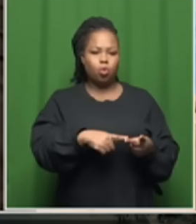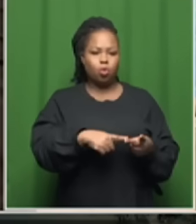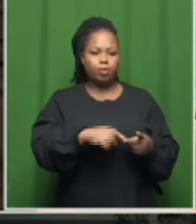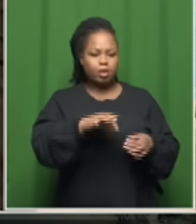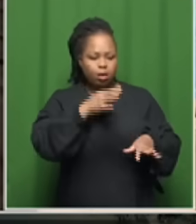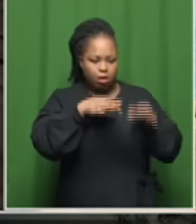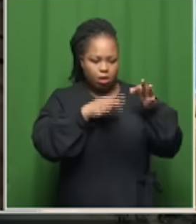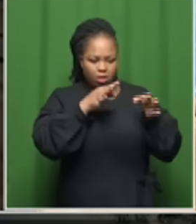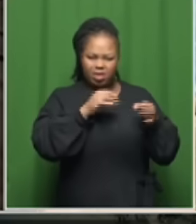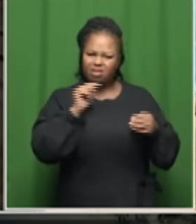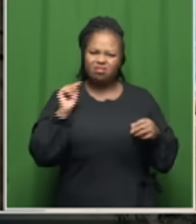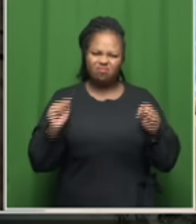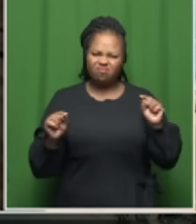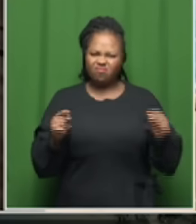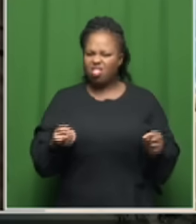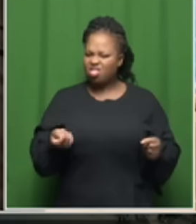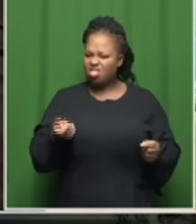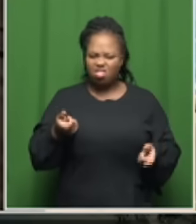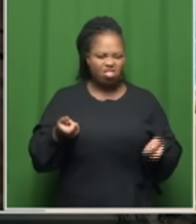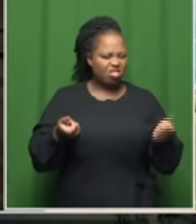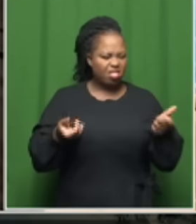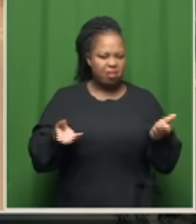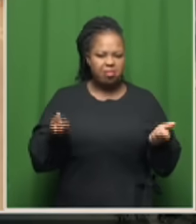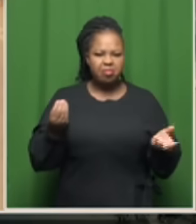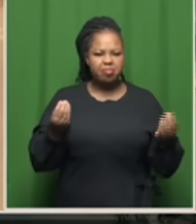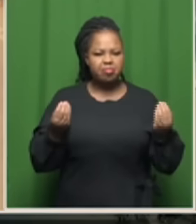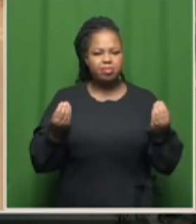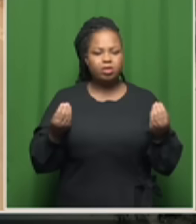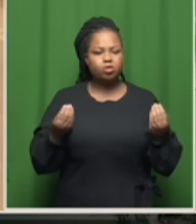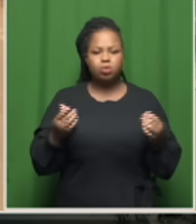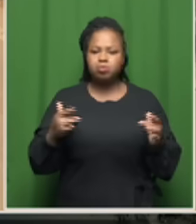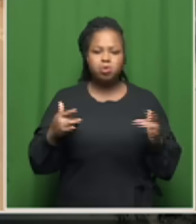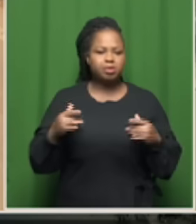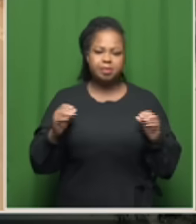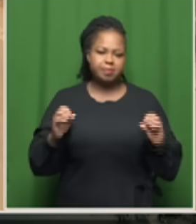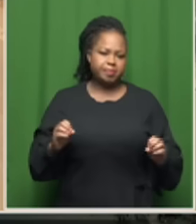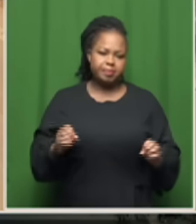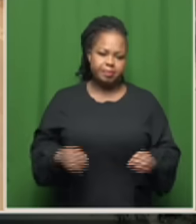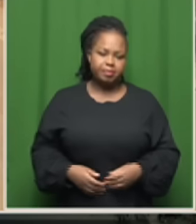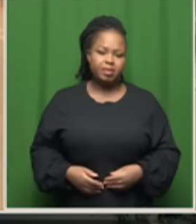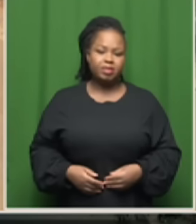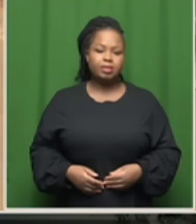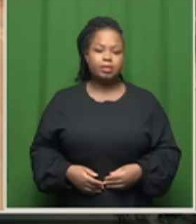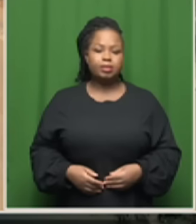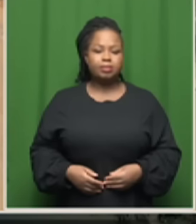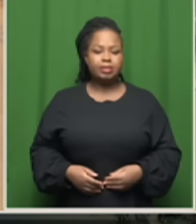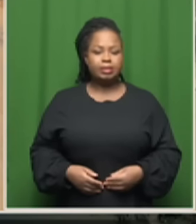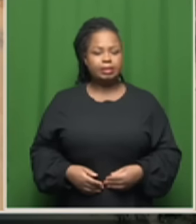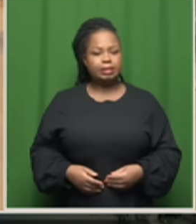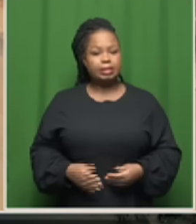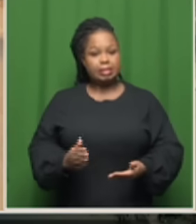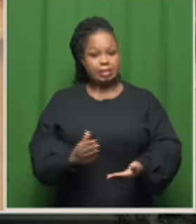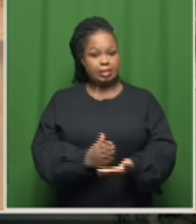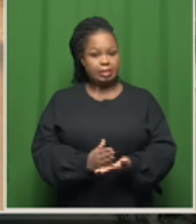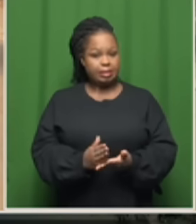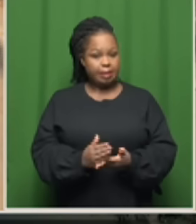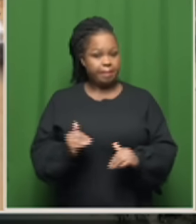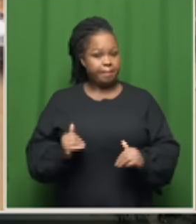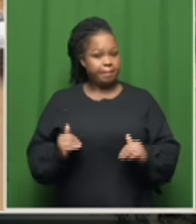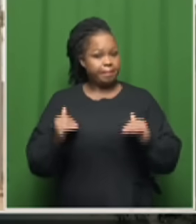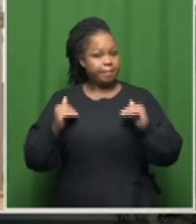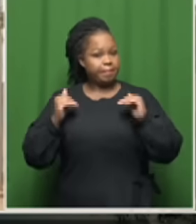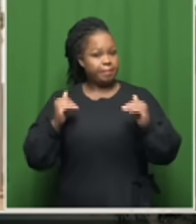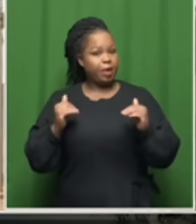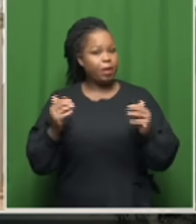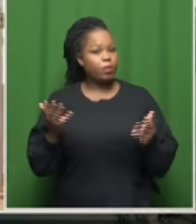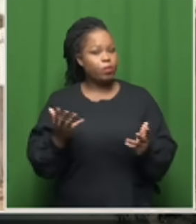of concern. If you could see most of these things where there's just a little bit a high number, the high number is on